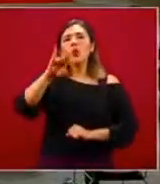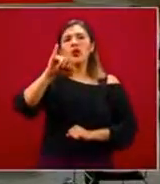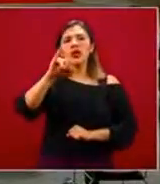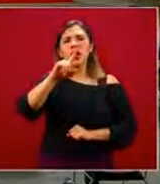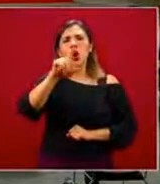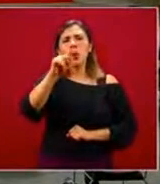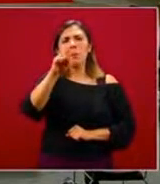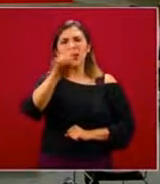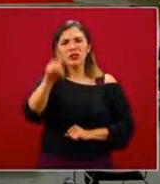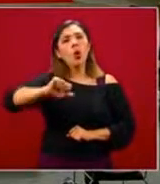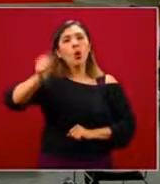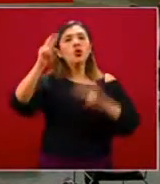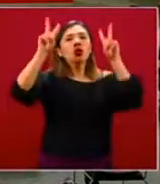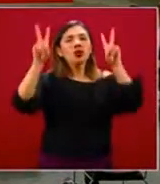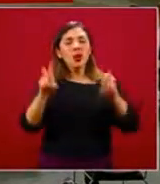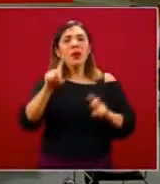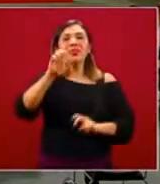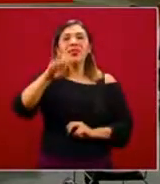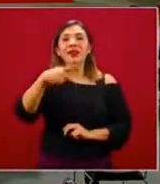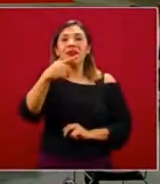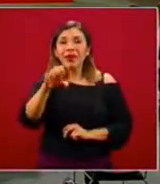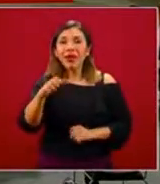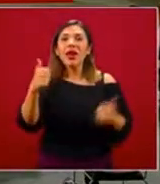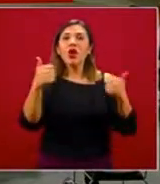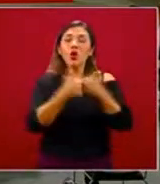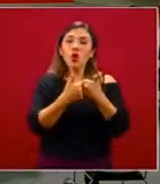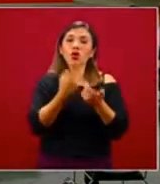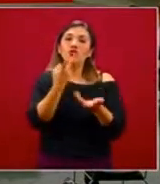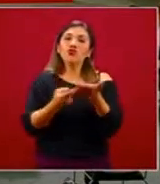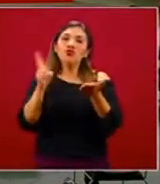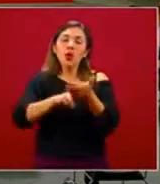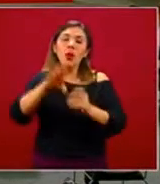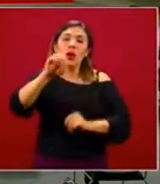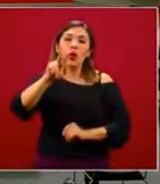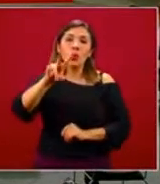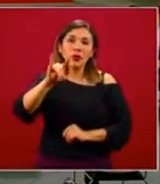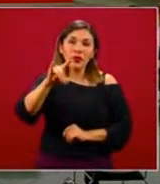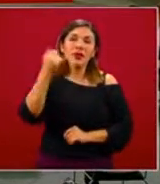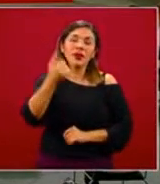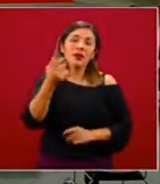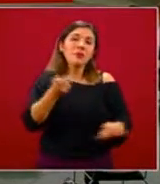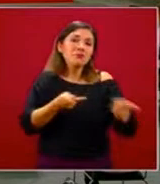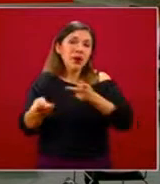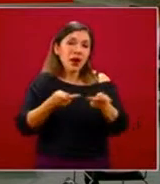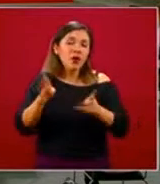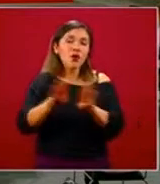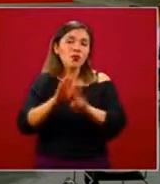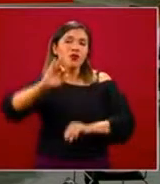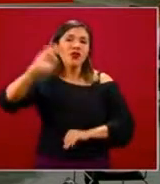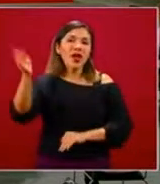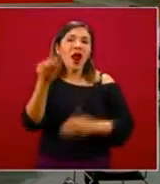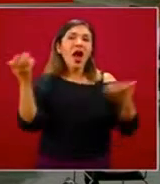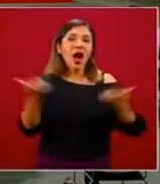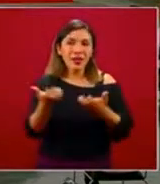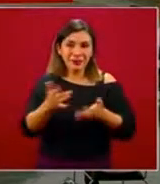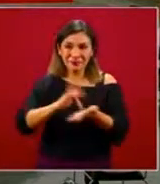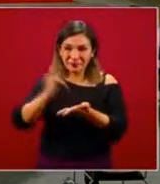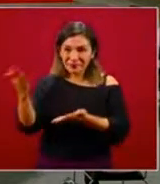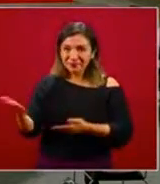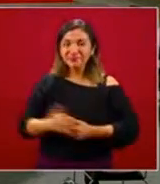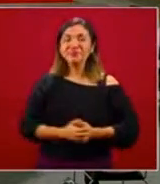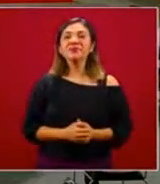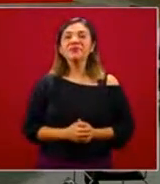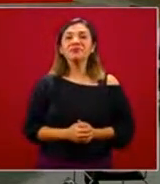So going back to Dr. López Ridaura to talk about the subject of dengue, malaria,